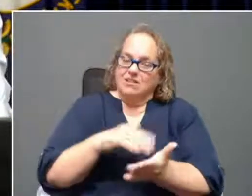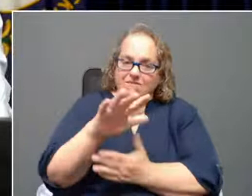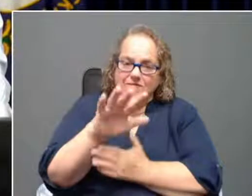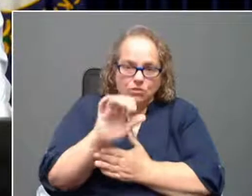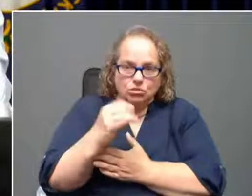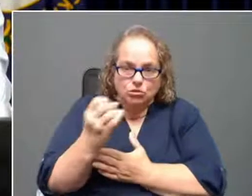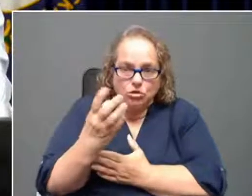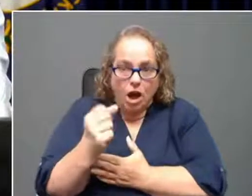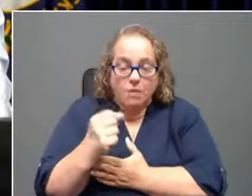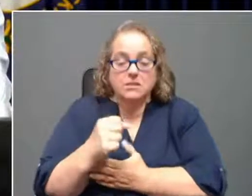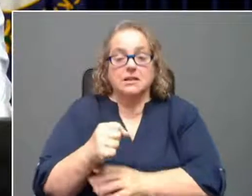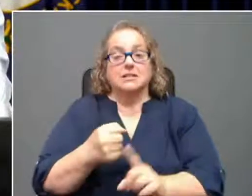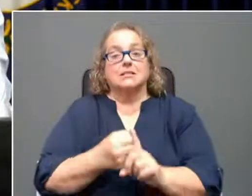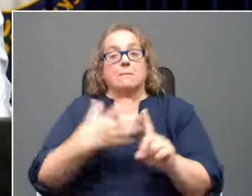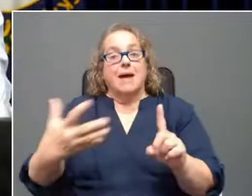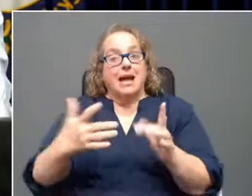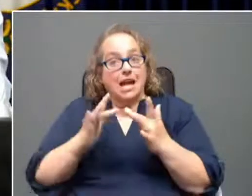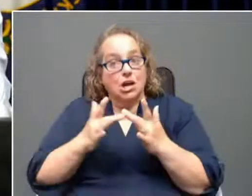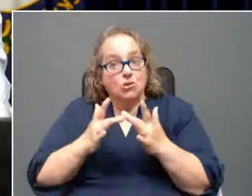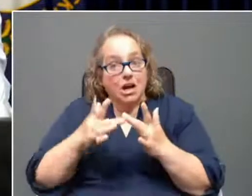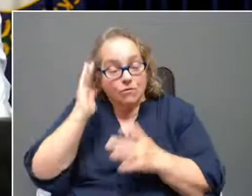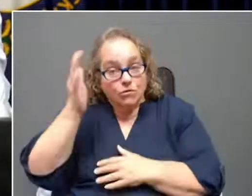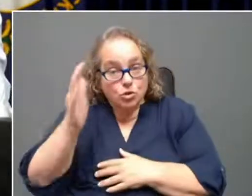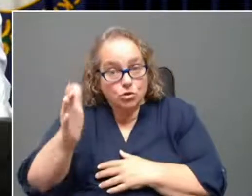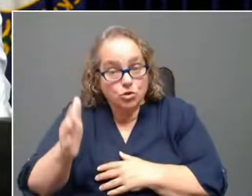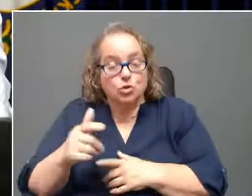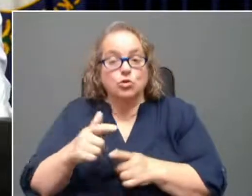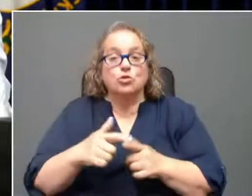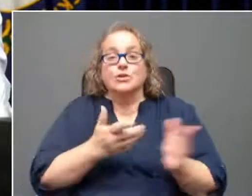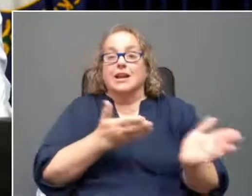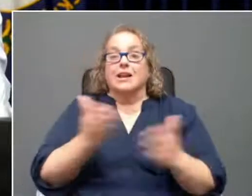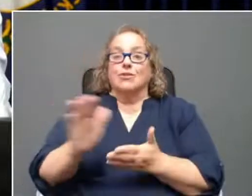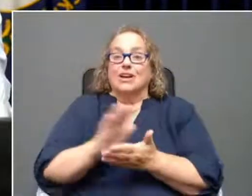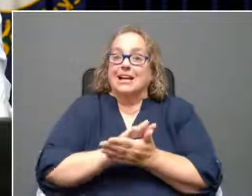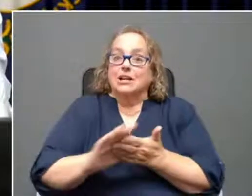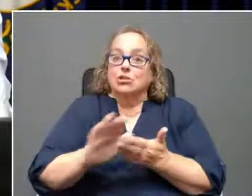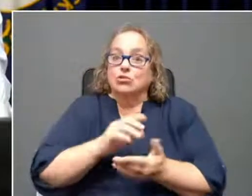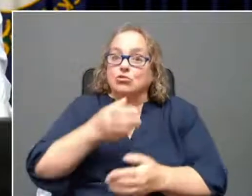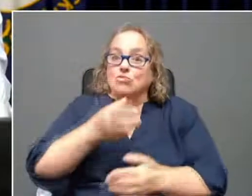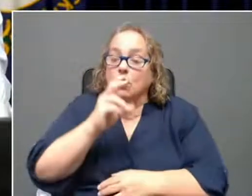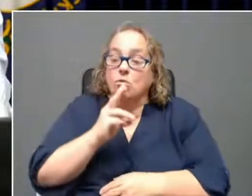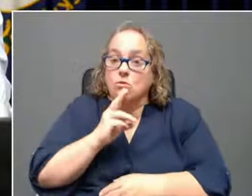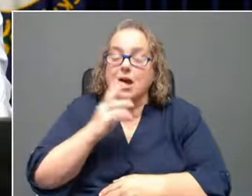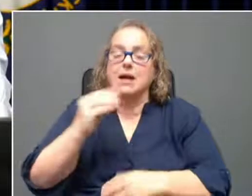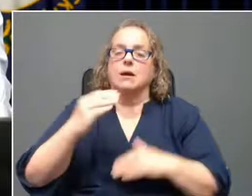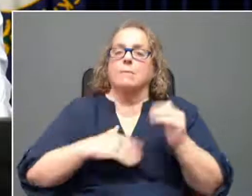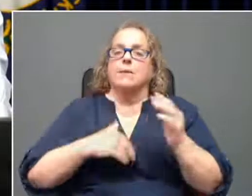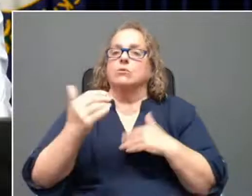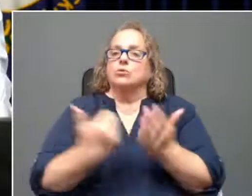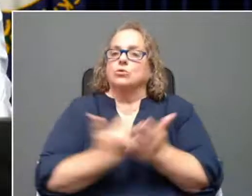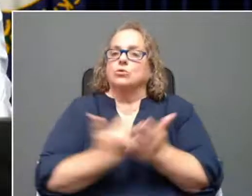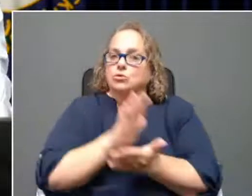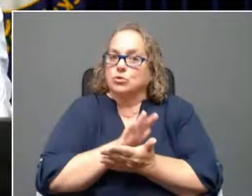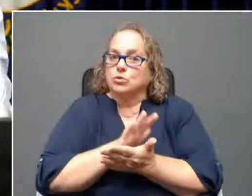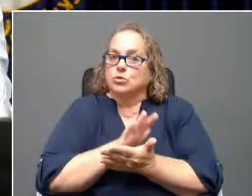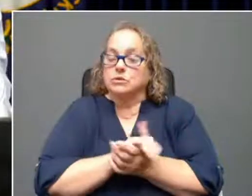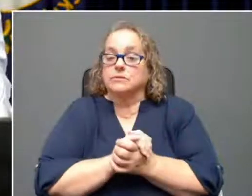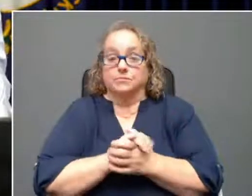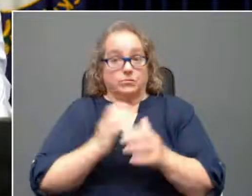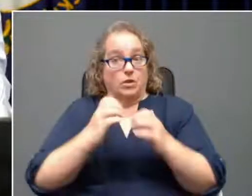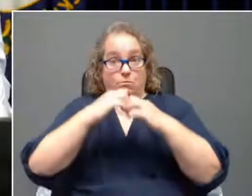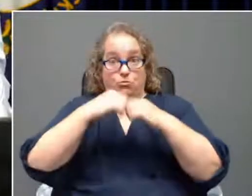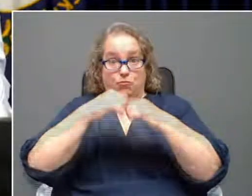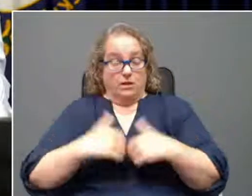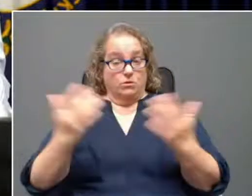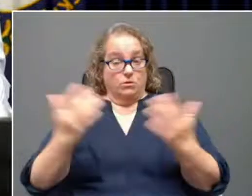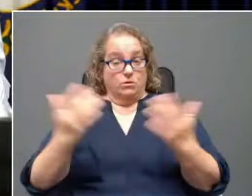broadband infrastructure of the future, deliver clean drinking water, and build new schools. It breaks down in a couple of different